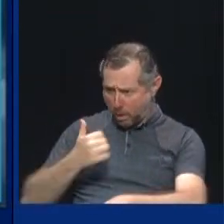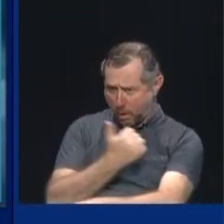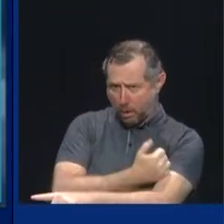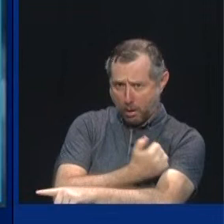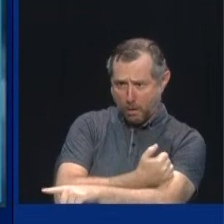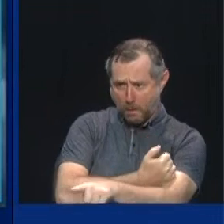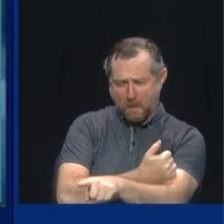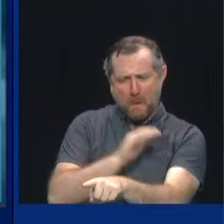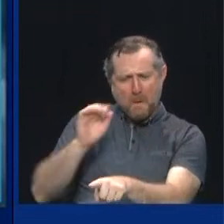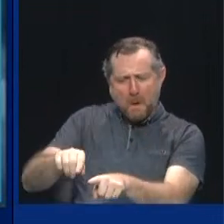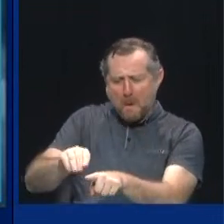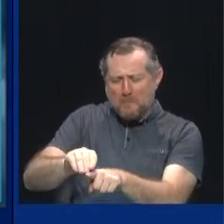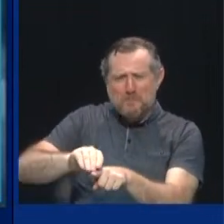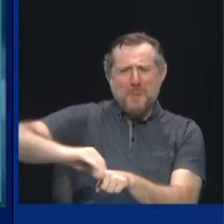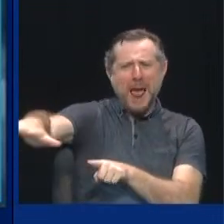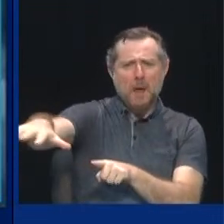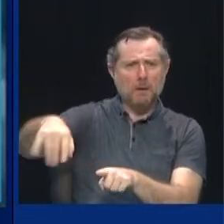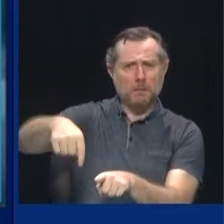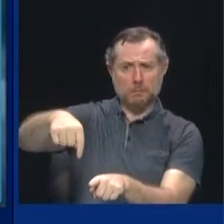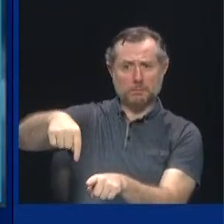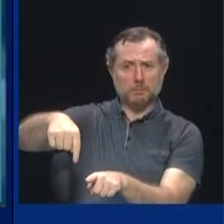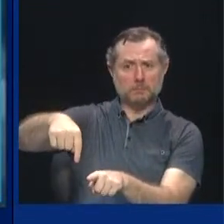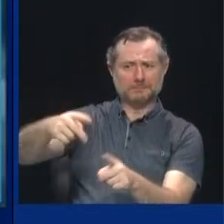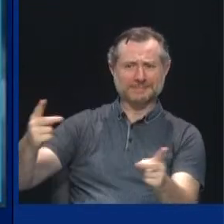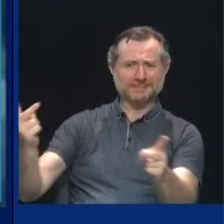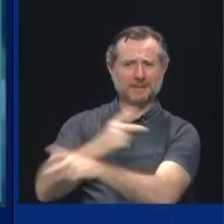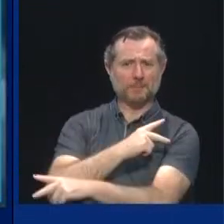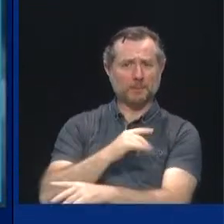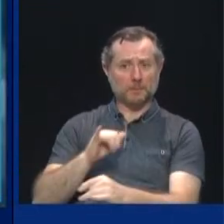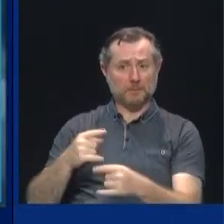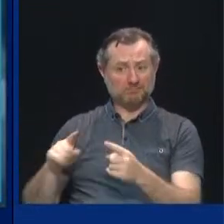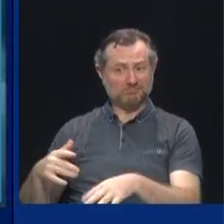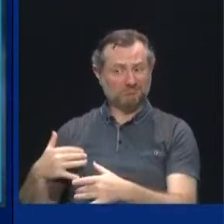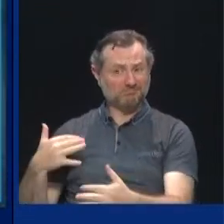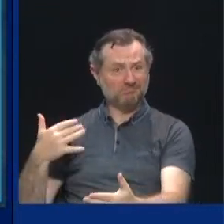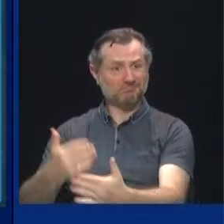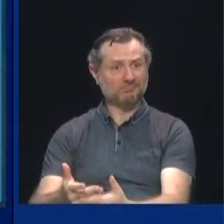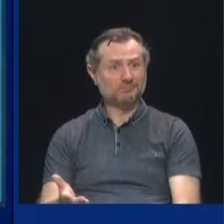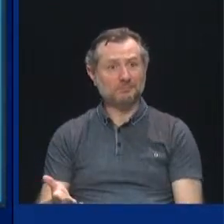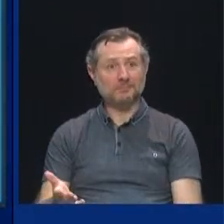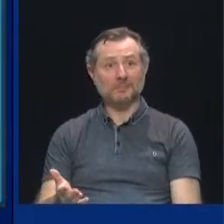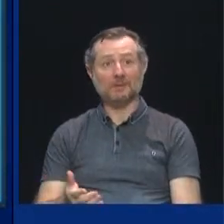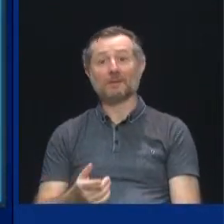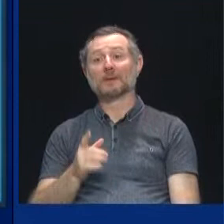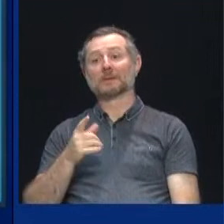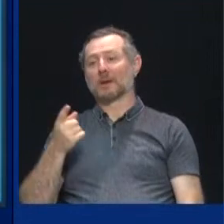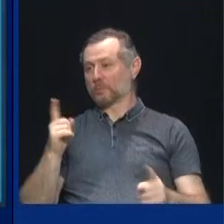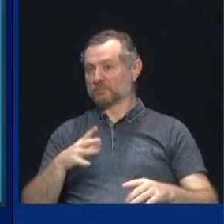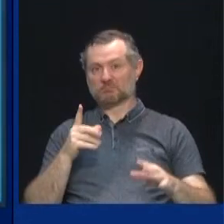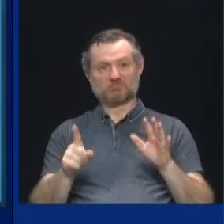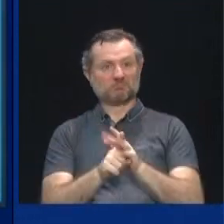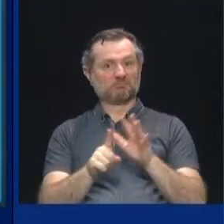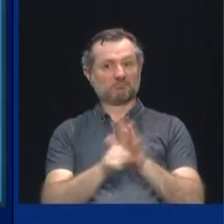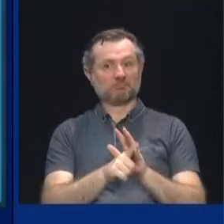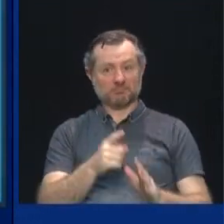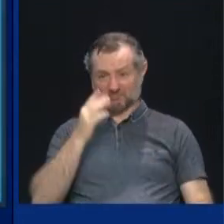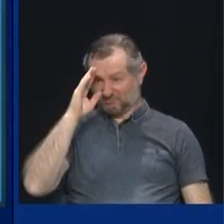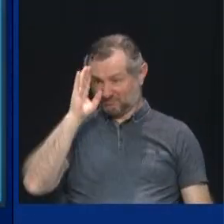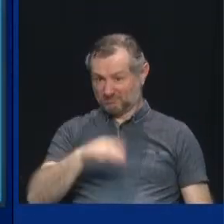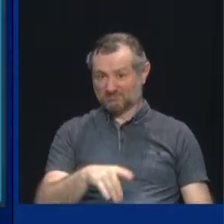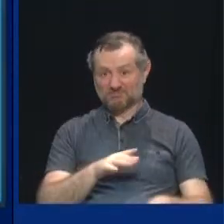of COVID. That is what is happening. We know that's what's happening. We see it in the